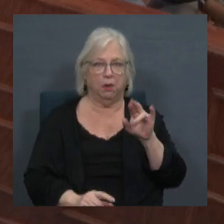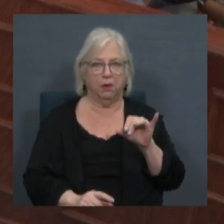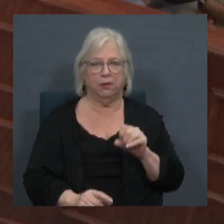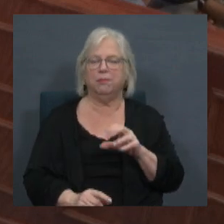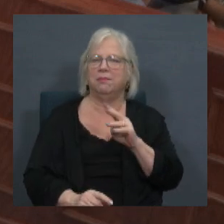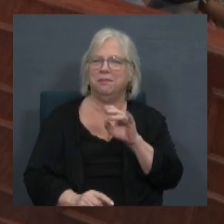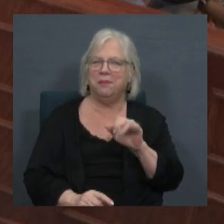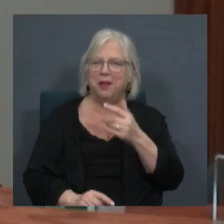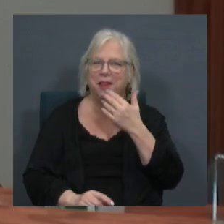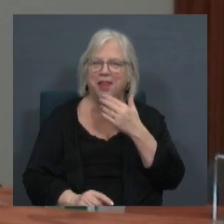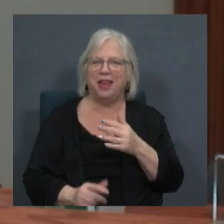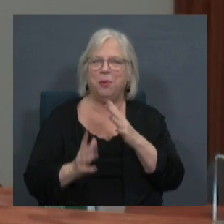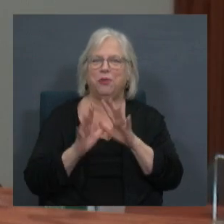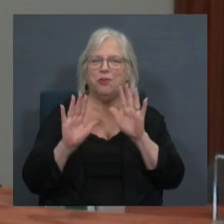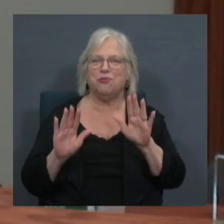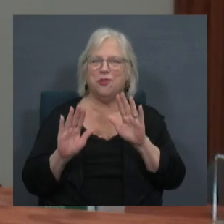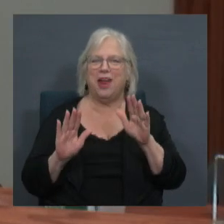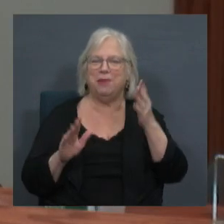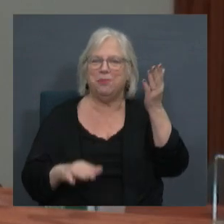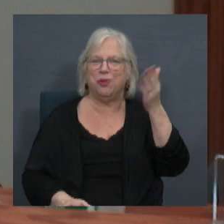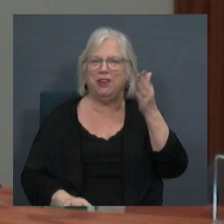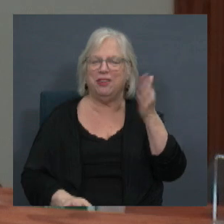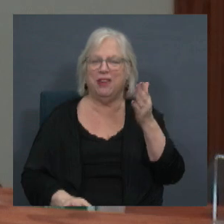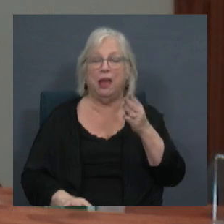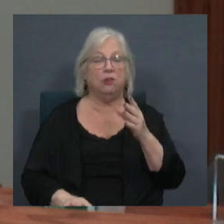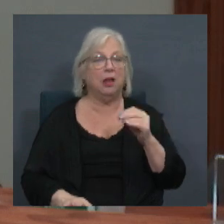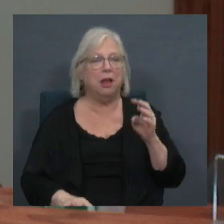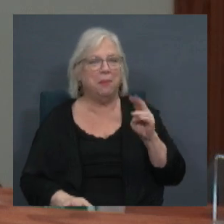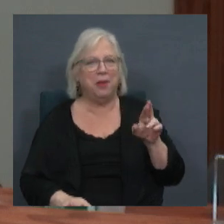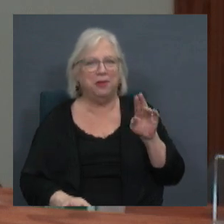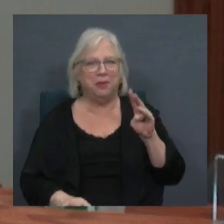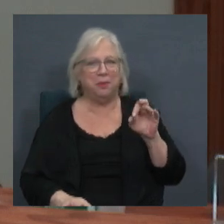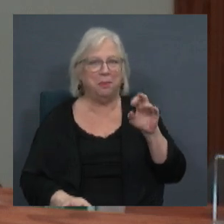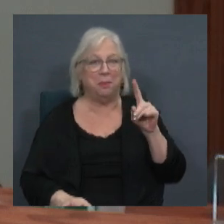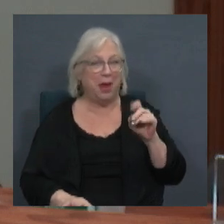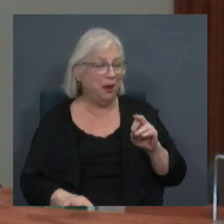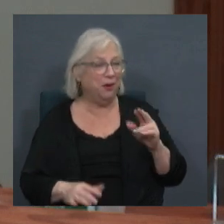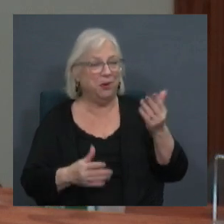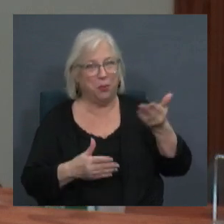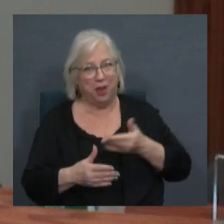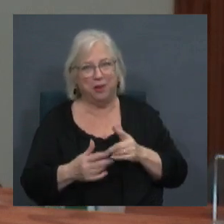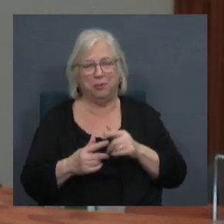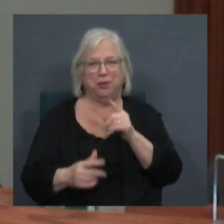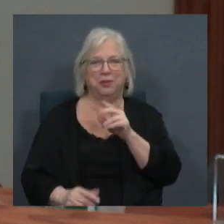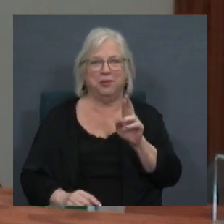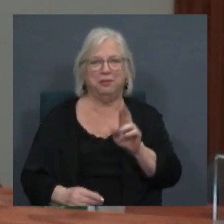Bill, thank you. It was a great presentation, and Mr. Baker, welcome to Little Rock.